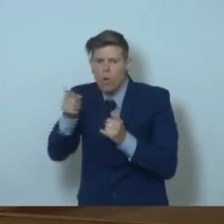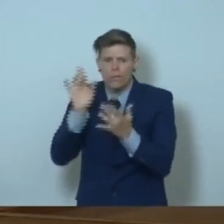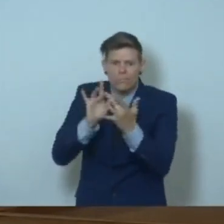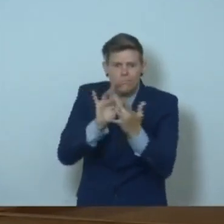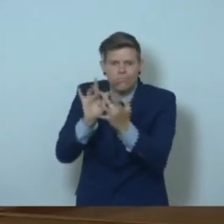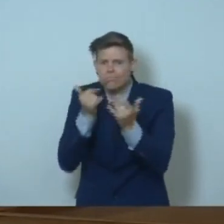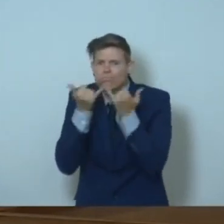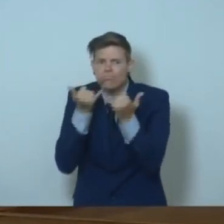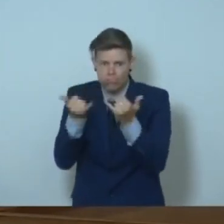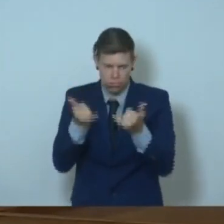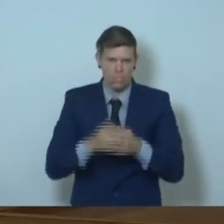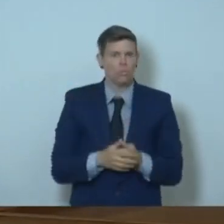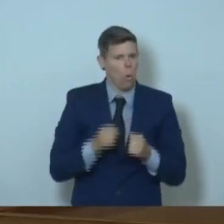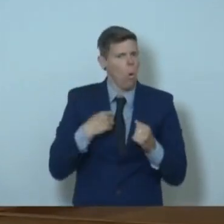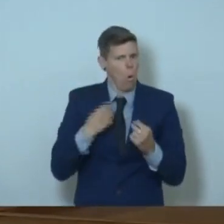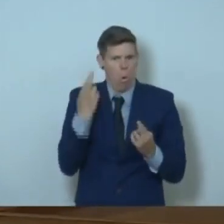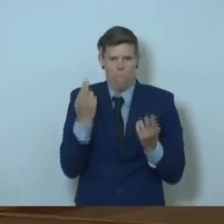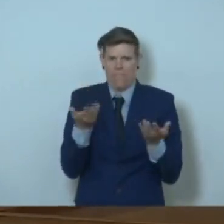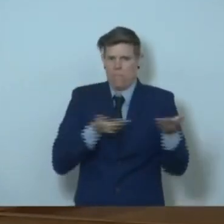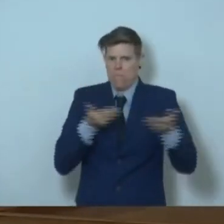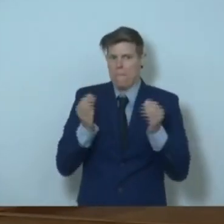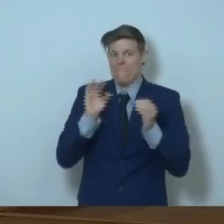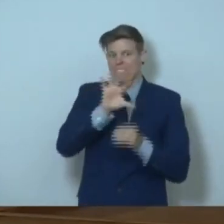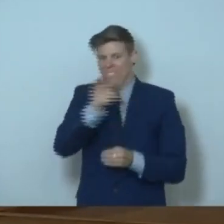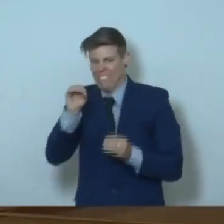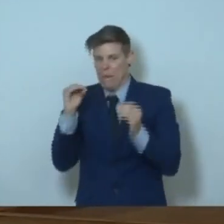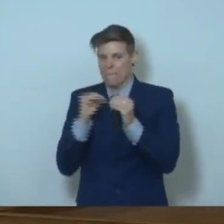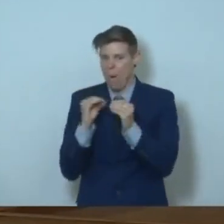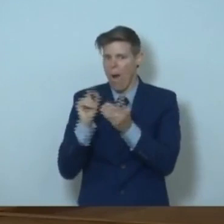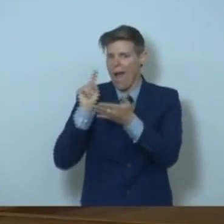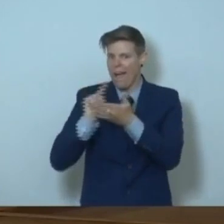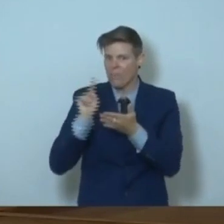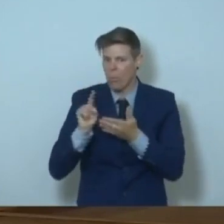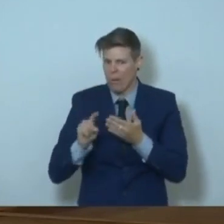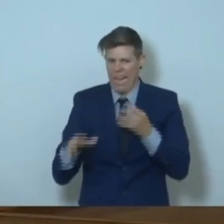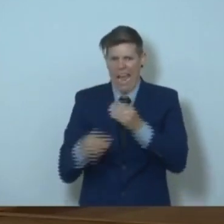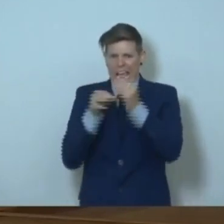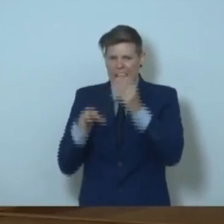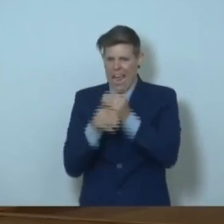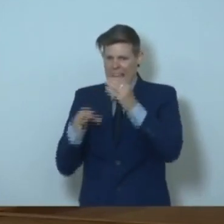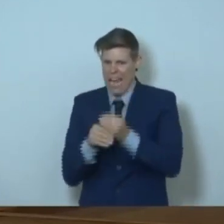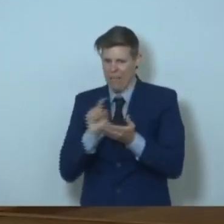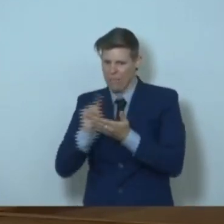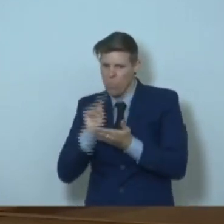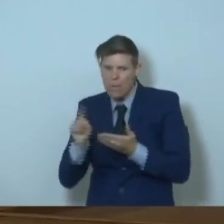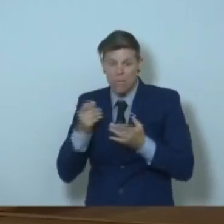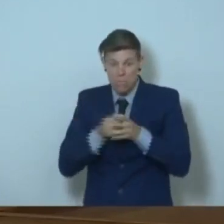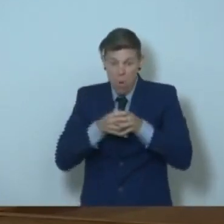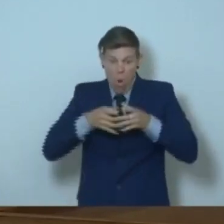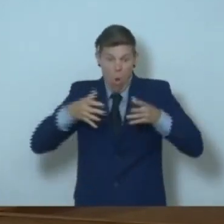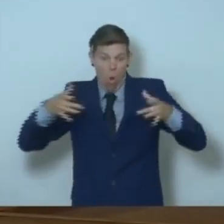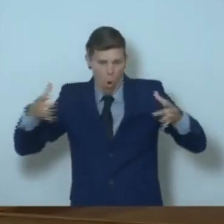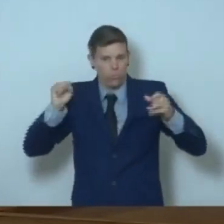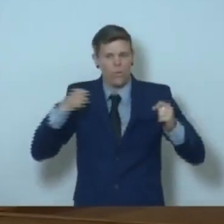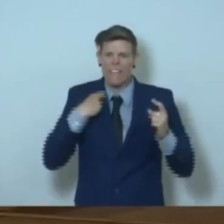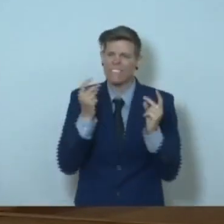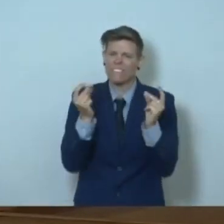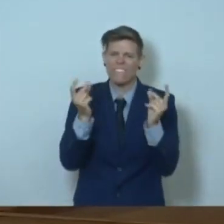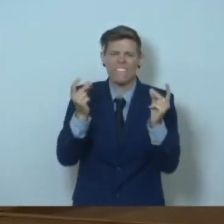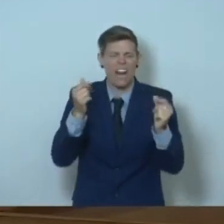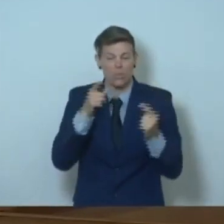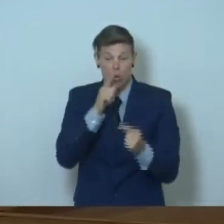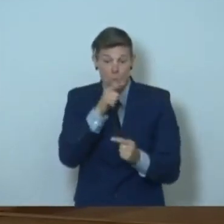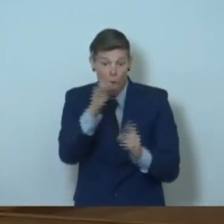on about 50 more per week until we're able to rapidly identify and contact individuals with a positive